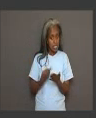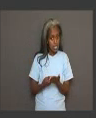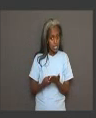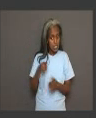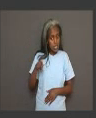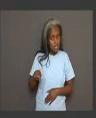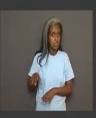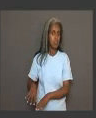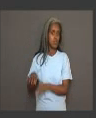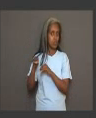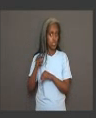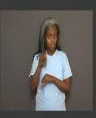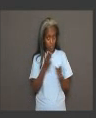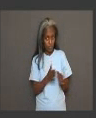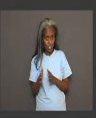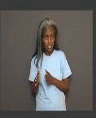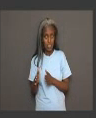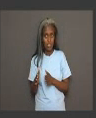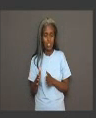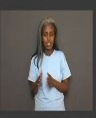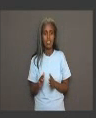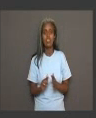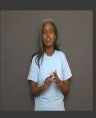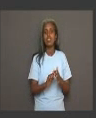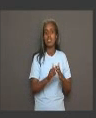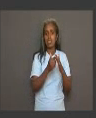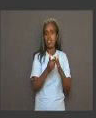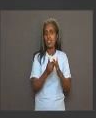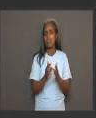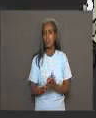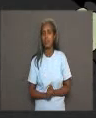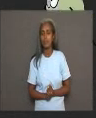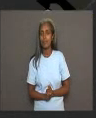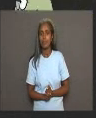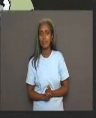students. Are you ready? Get started right away.